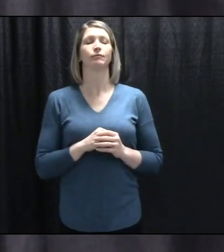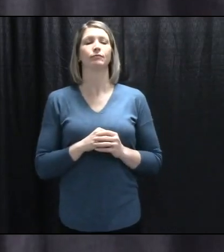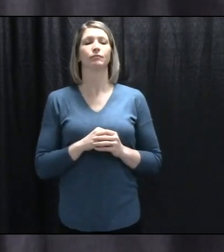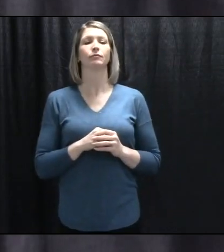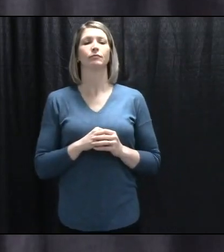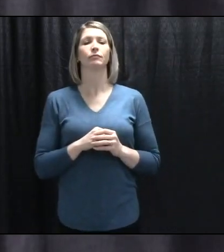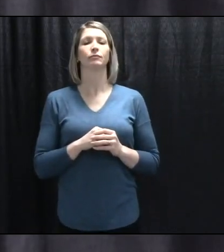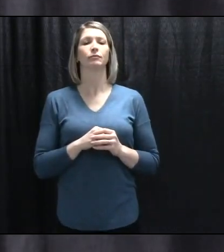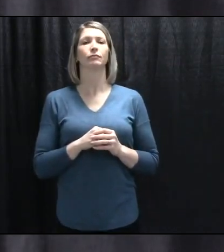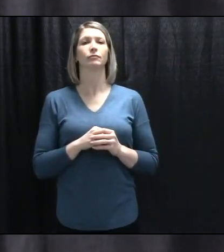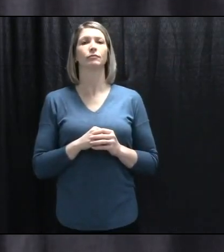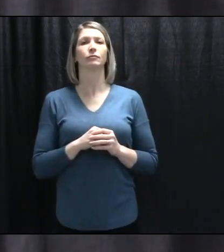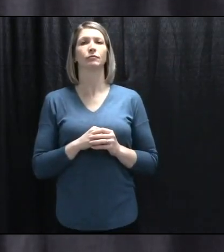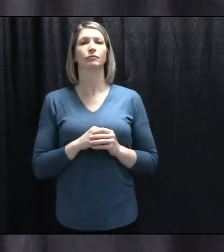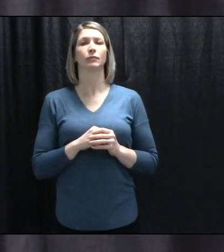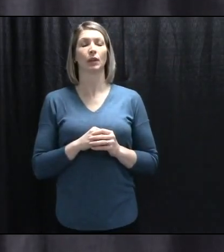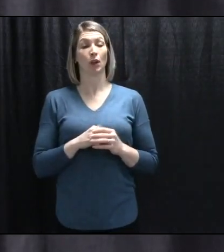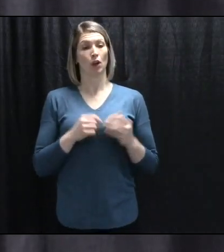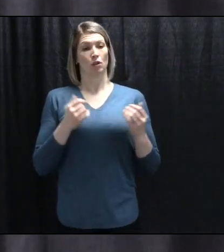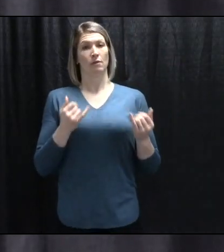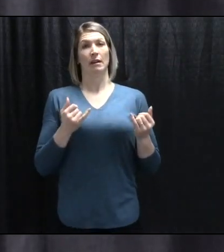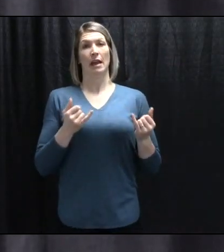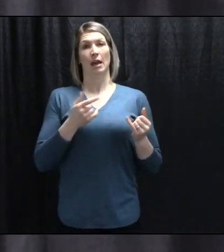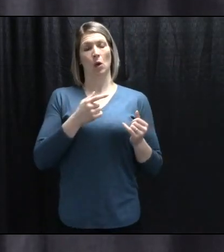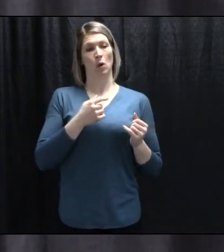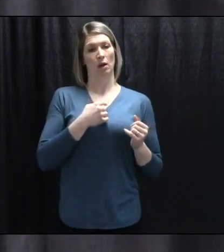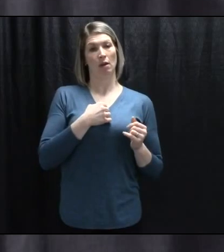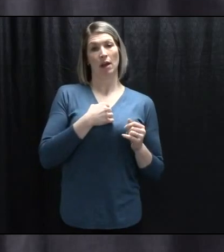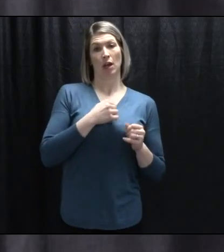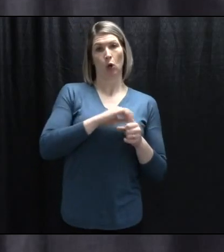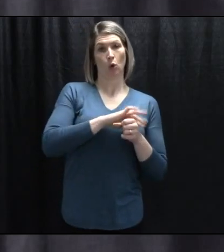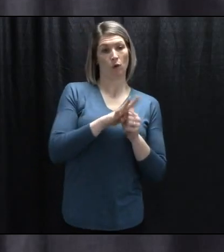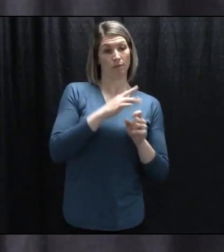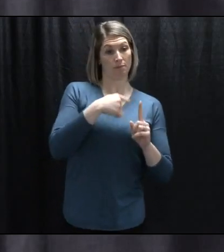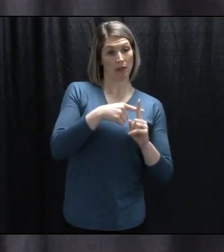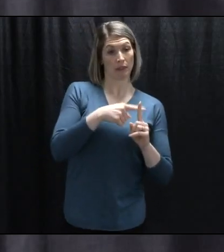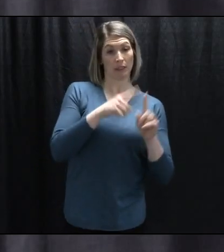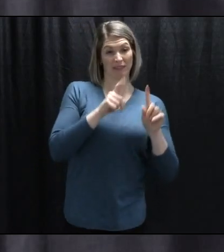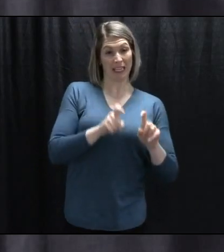when we're looking at the epidemiology of it.